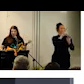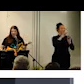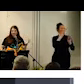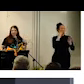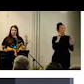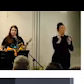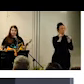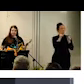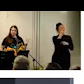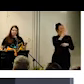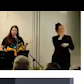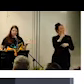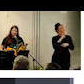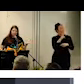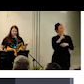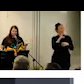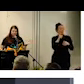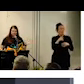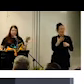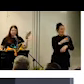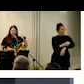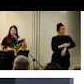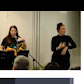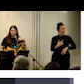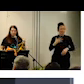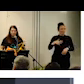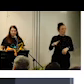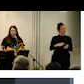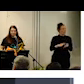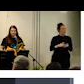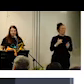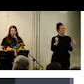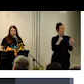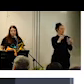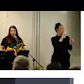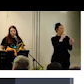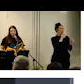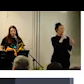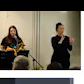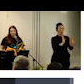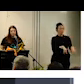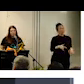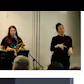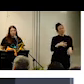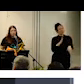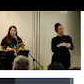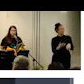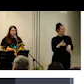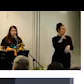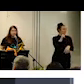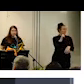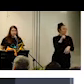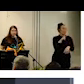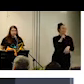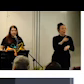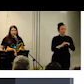fur, they open their eyes, they can move around. They don't need mom so much anymore, and they kind of stop calling for her. But our babies that were born from a mom